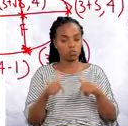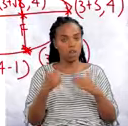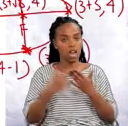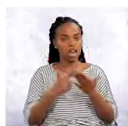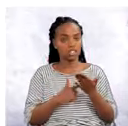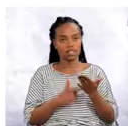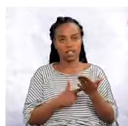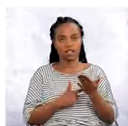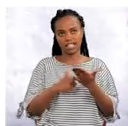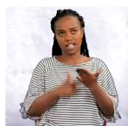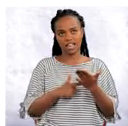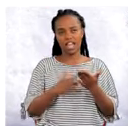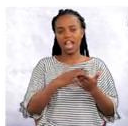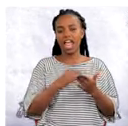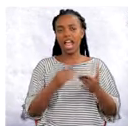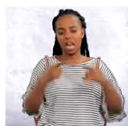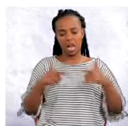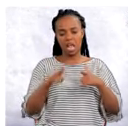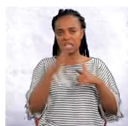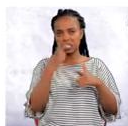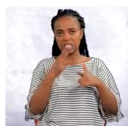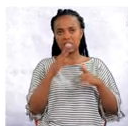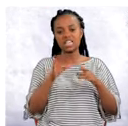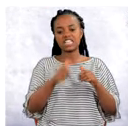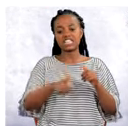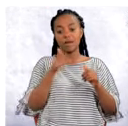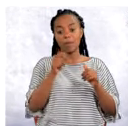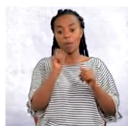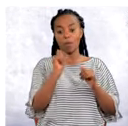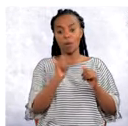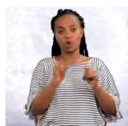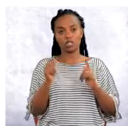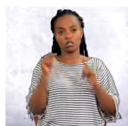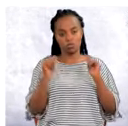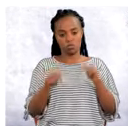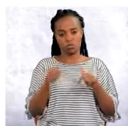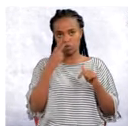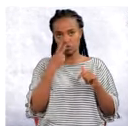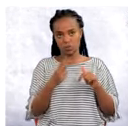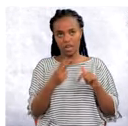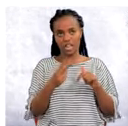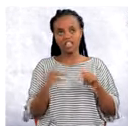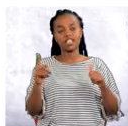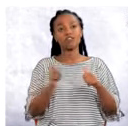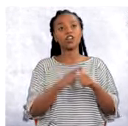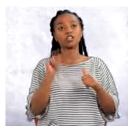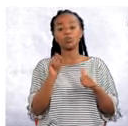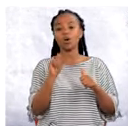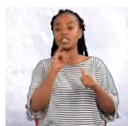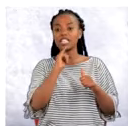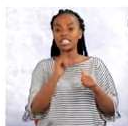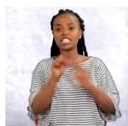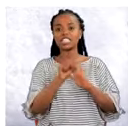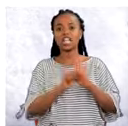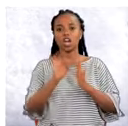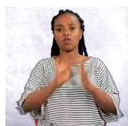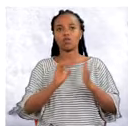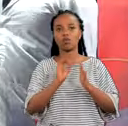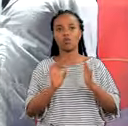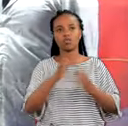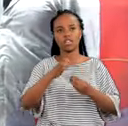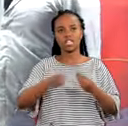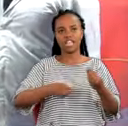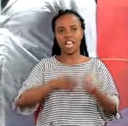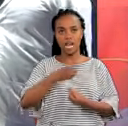lesson. And let's see the main points that we have raised today. The first point is the standard form of equation of